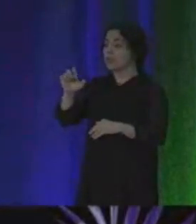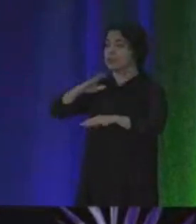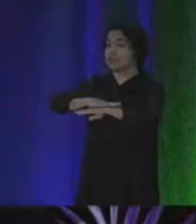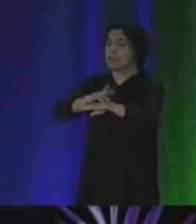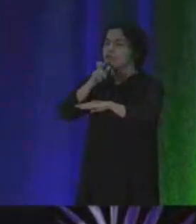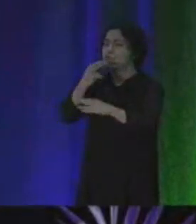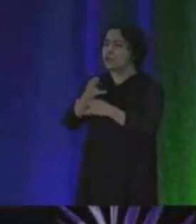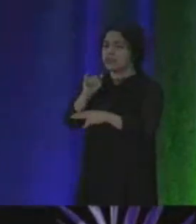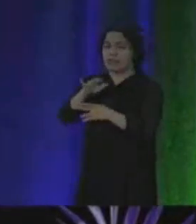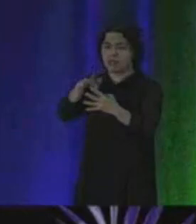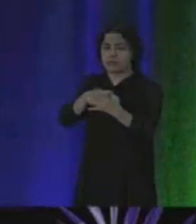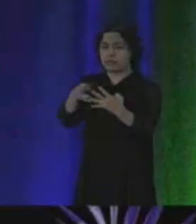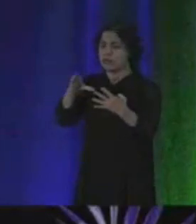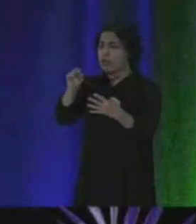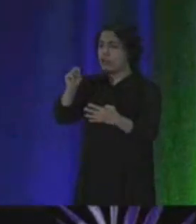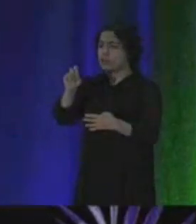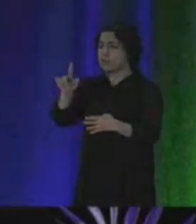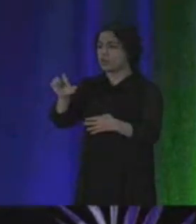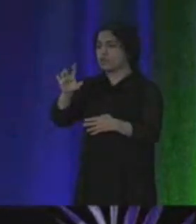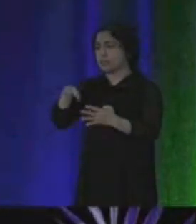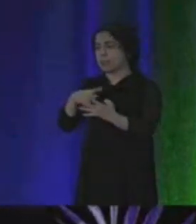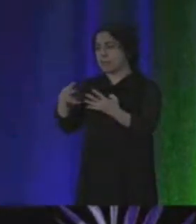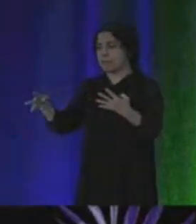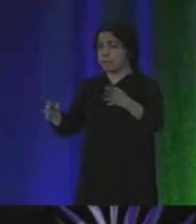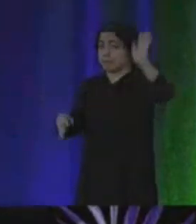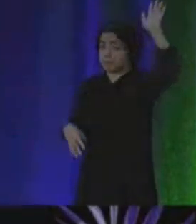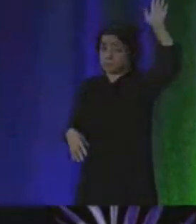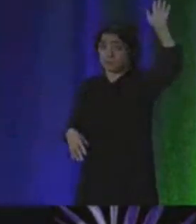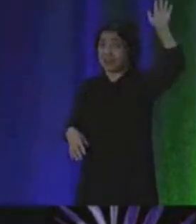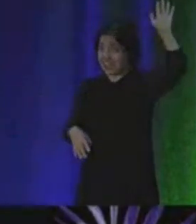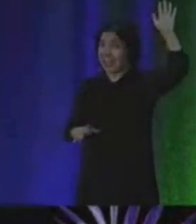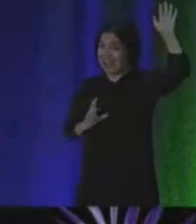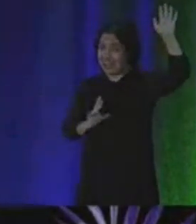Yeah, this is the jam. So if you have some